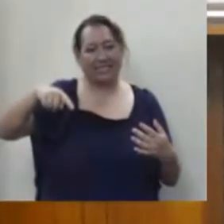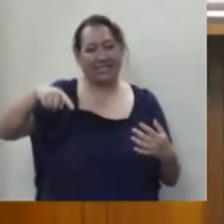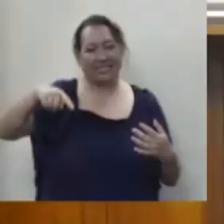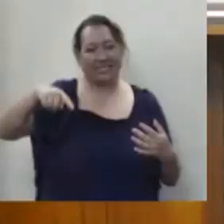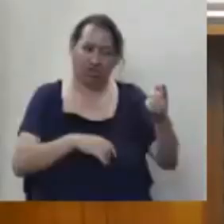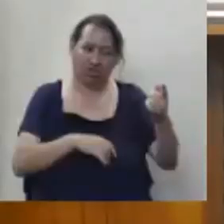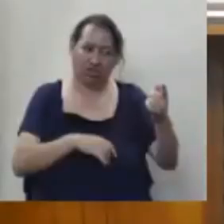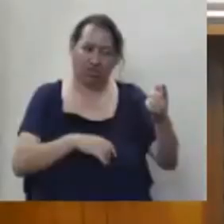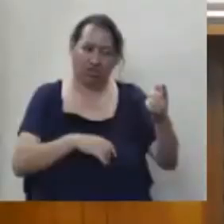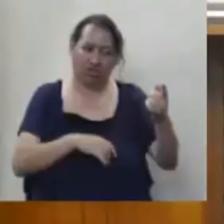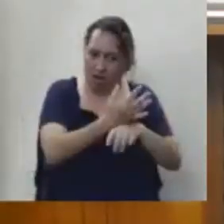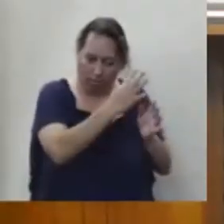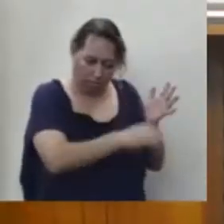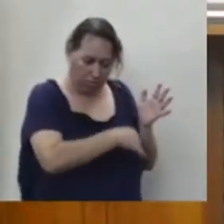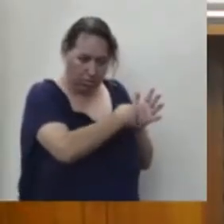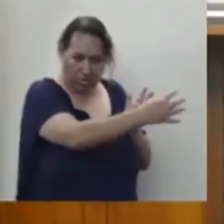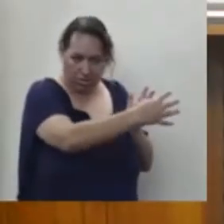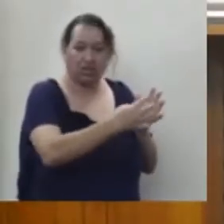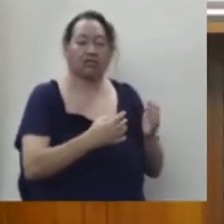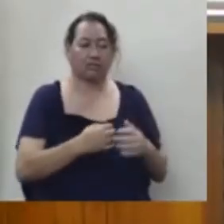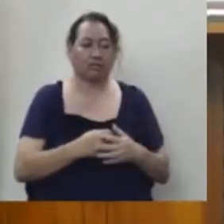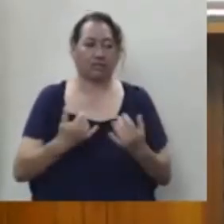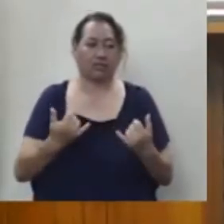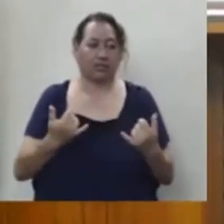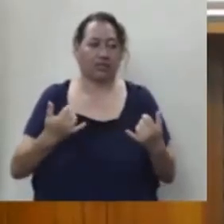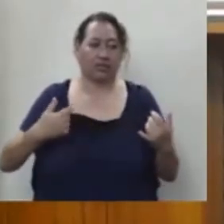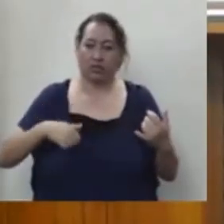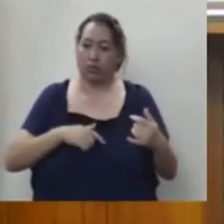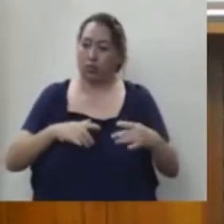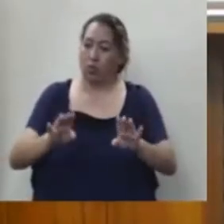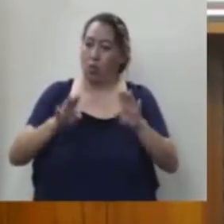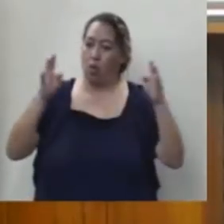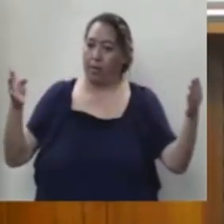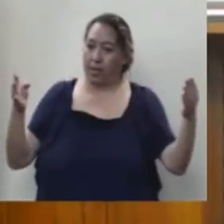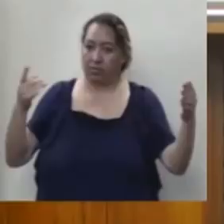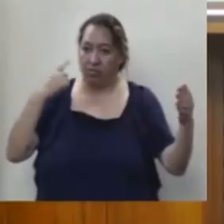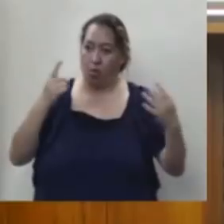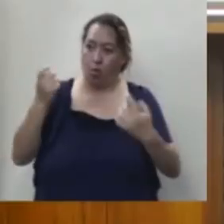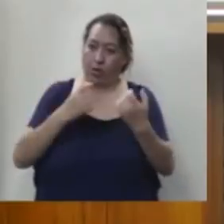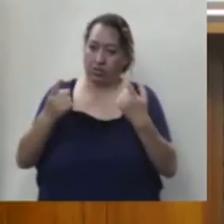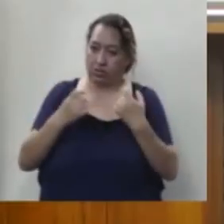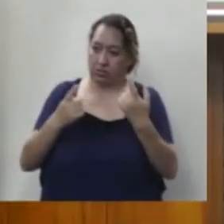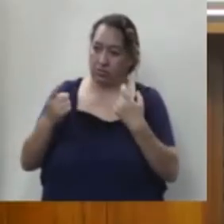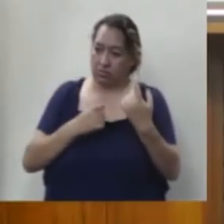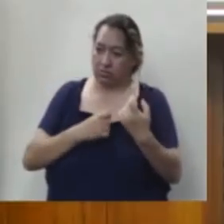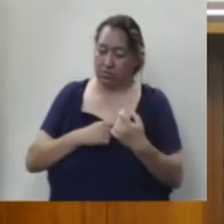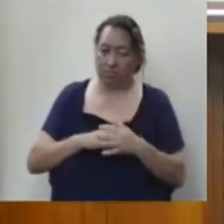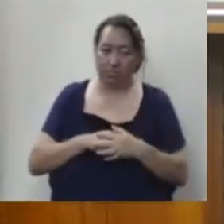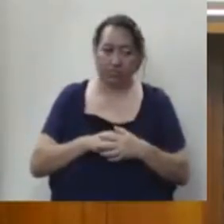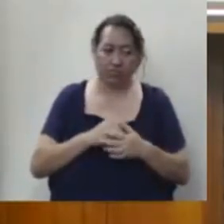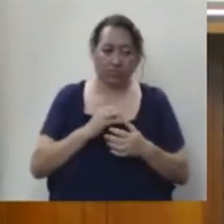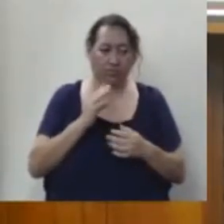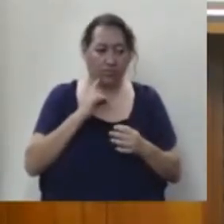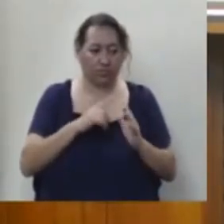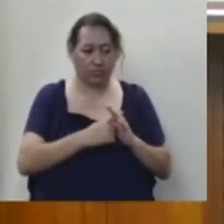Thank you, Stephanie. Now we're open for question. We'll begin with